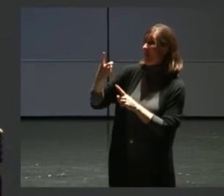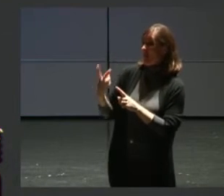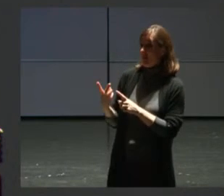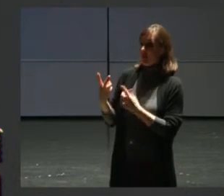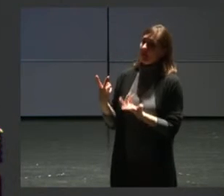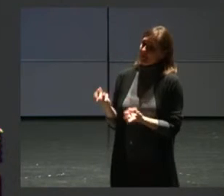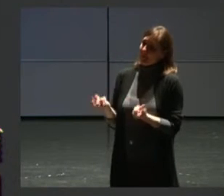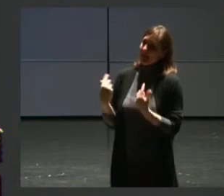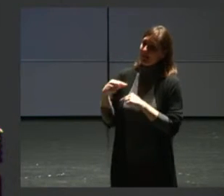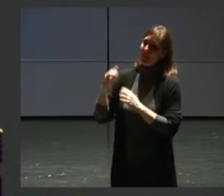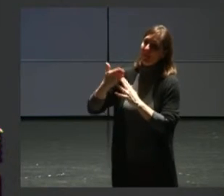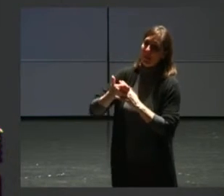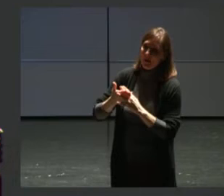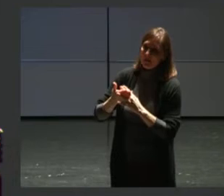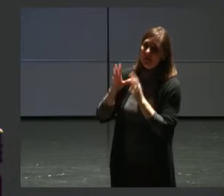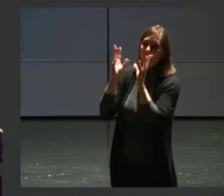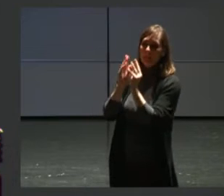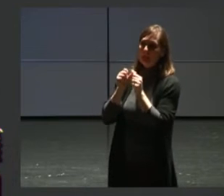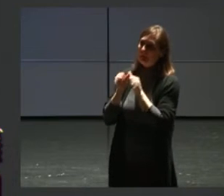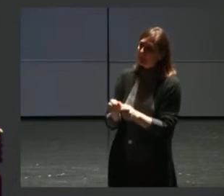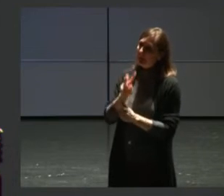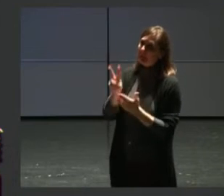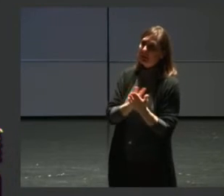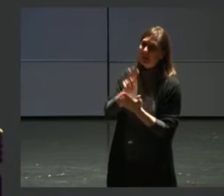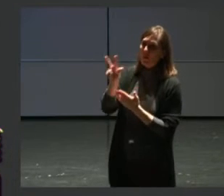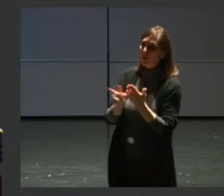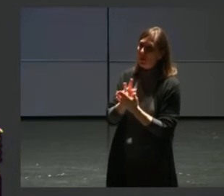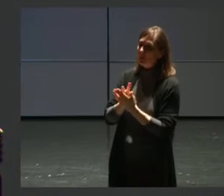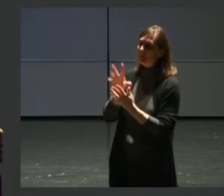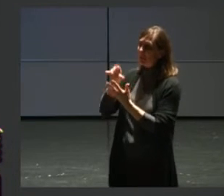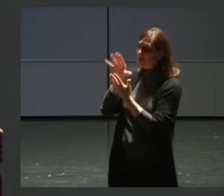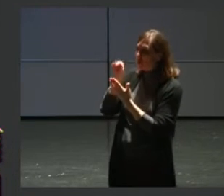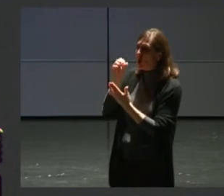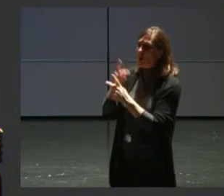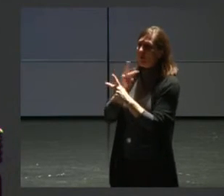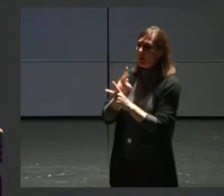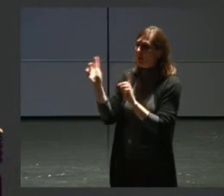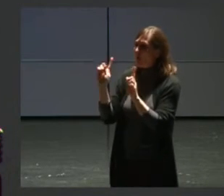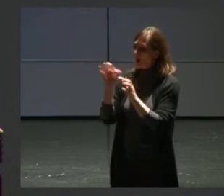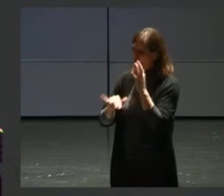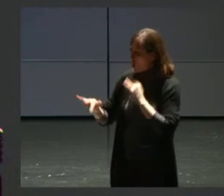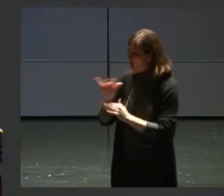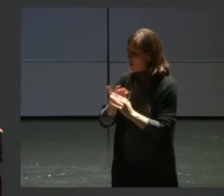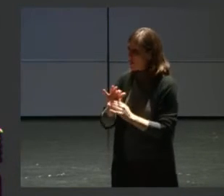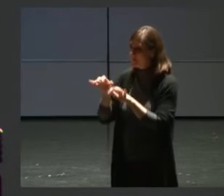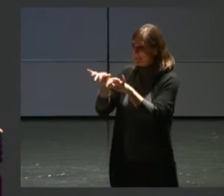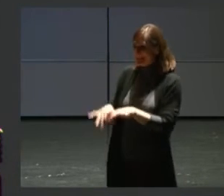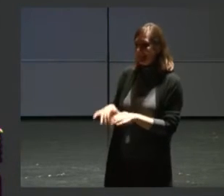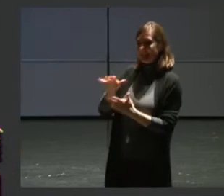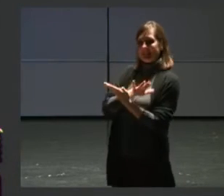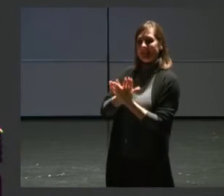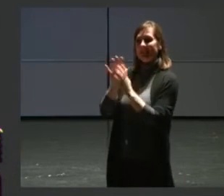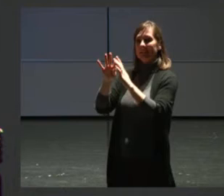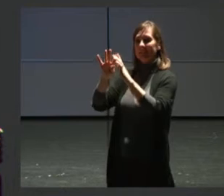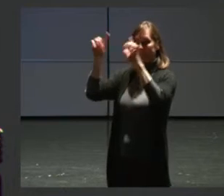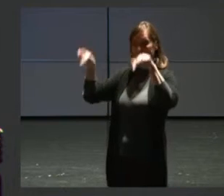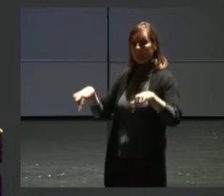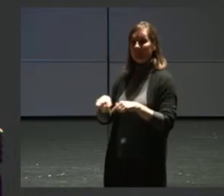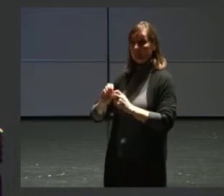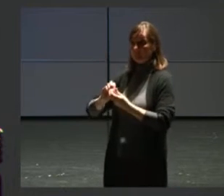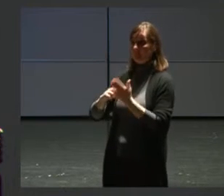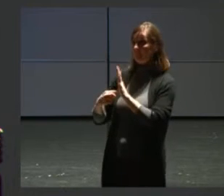lot of 2-3 hour meetings to engage and learn a lot about where we are and to start drafting a statement that we want to engage the campus